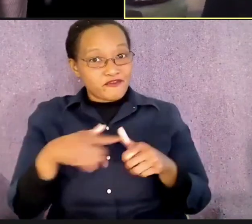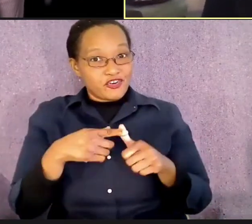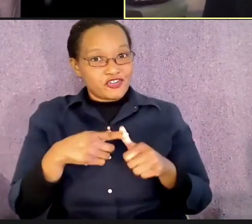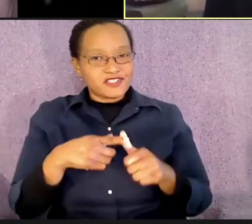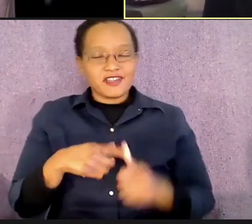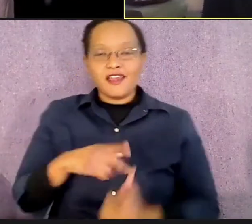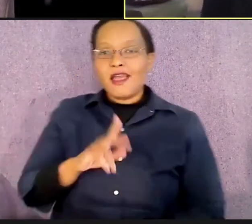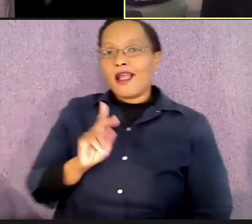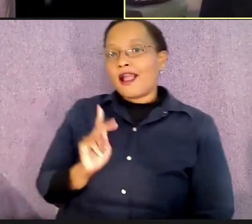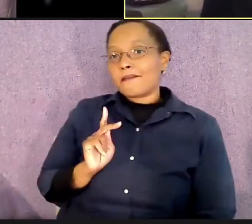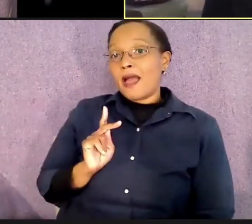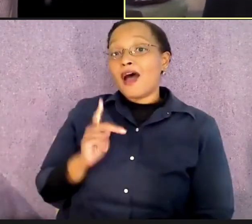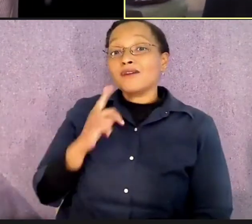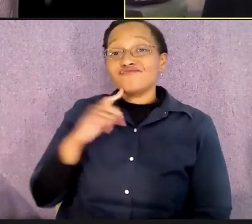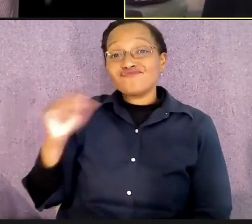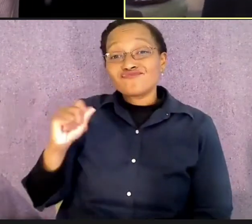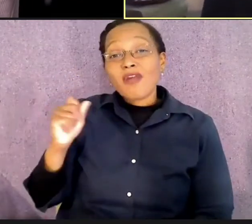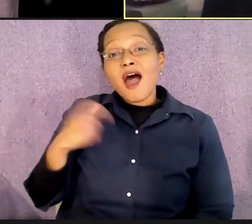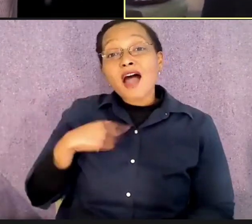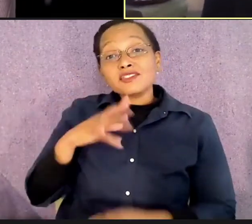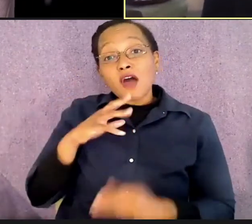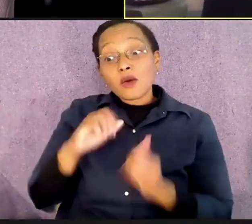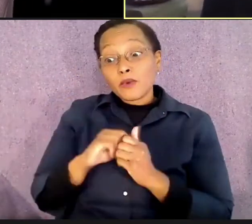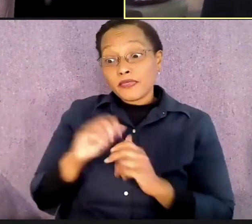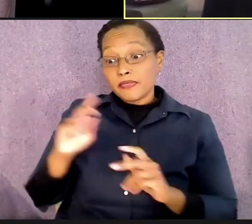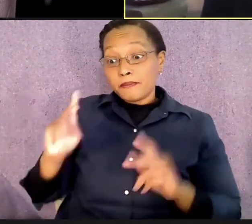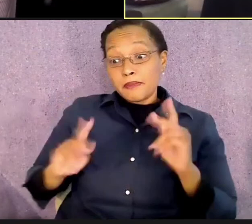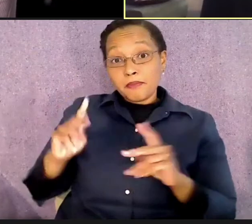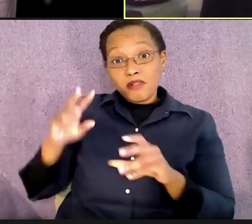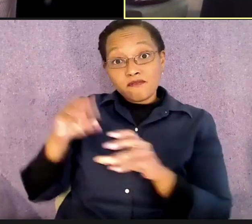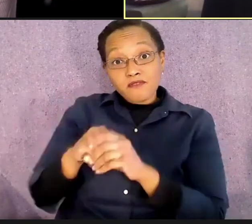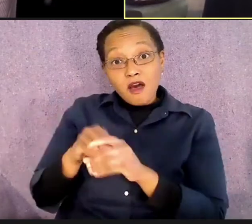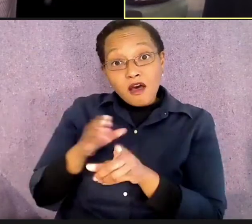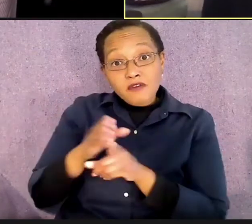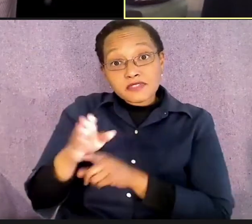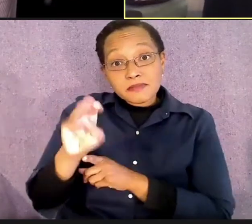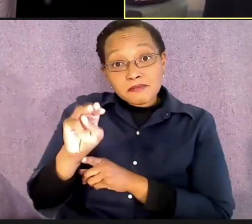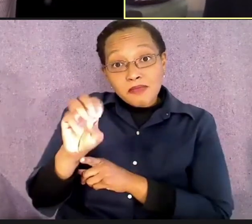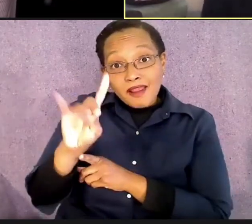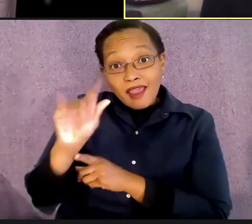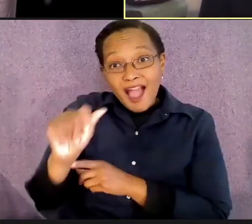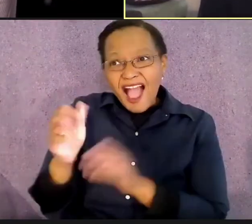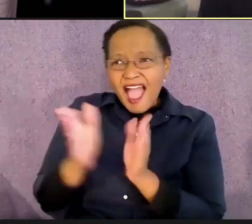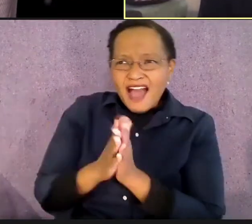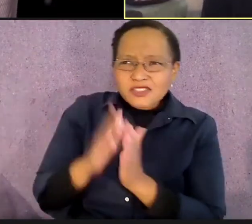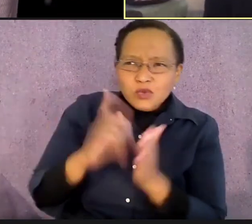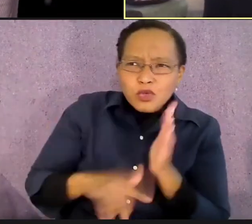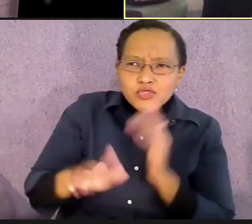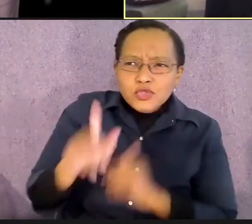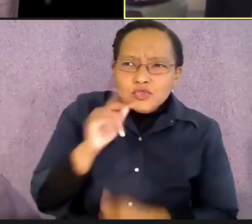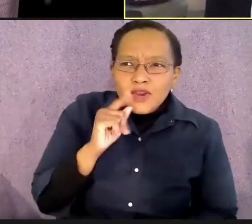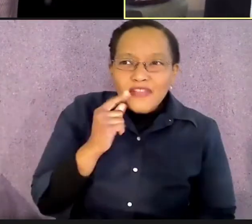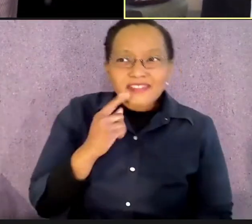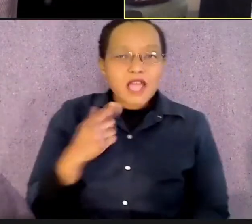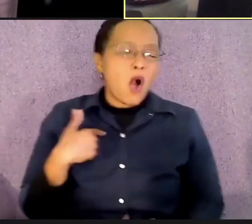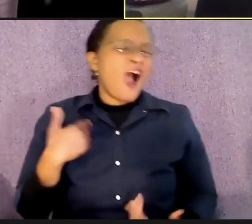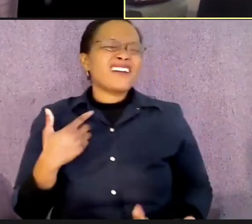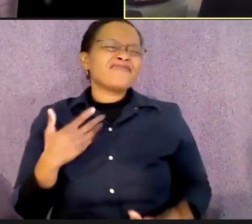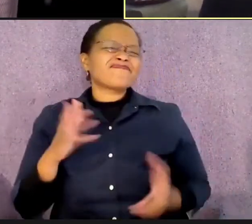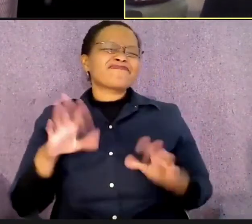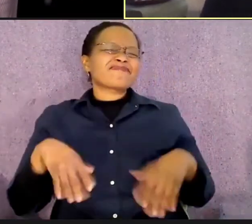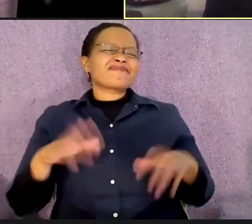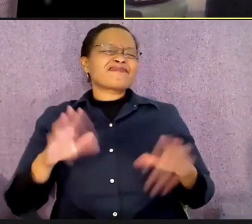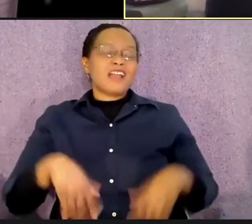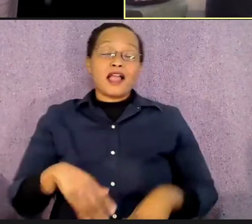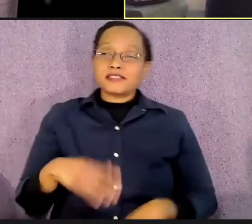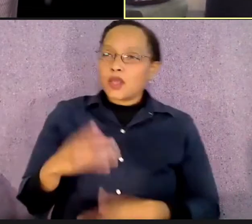to. Like whenever I talk to people who are in media, and I'm like, I'm like, what's your Twitter? I don't do that. Oh, okay. What are you on Instagram?